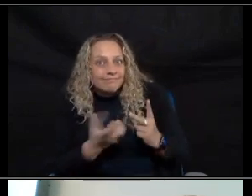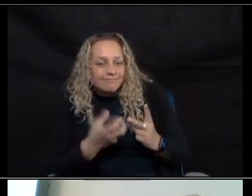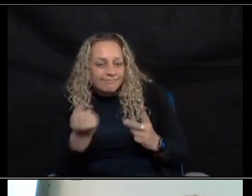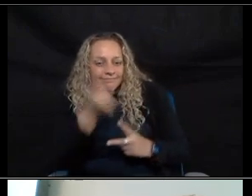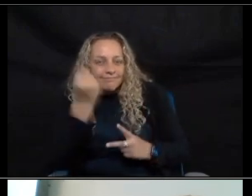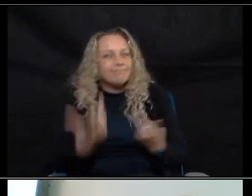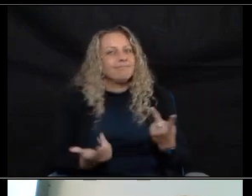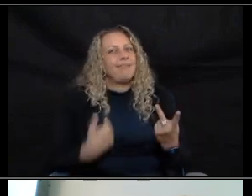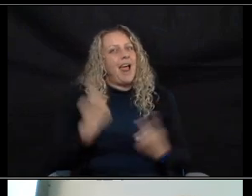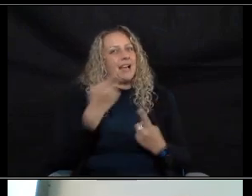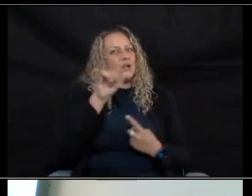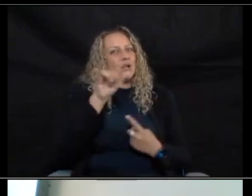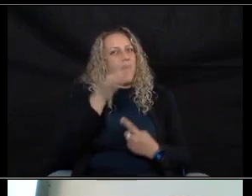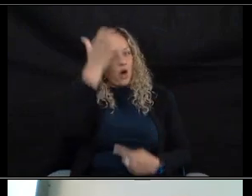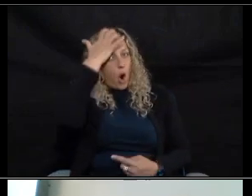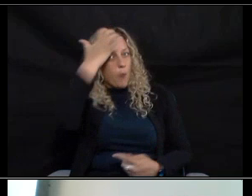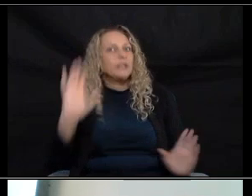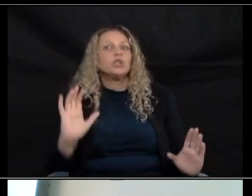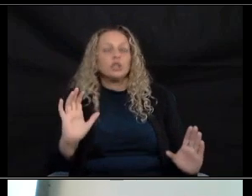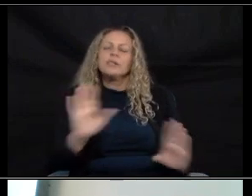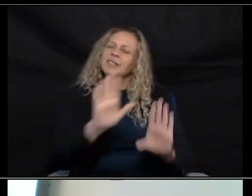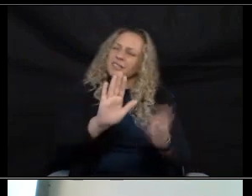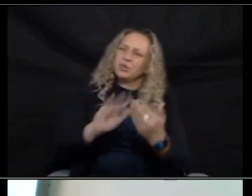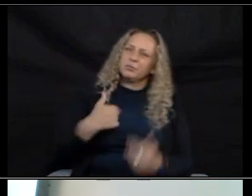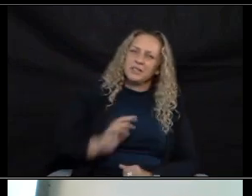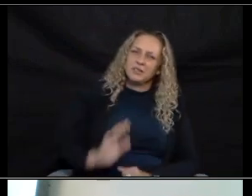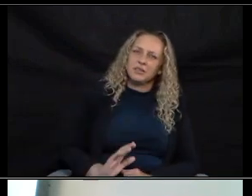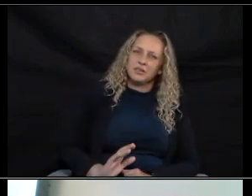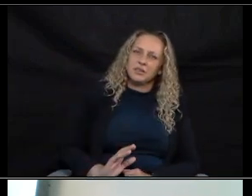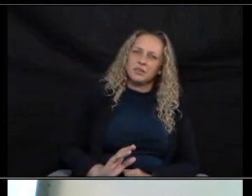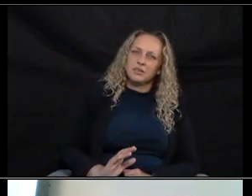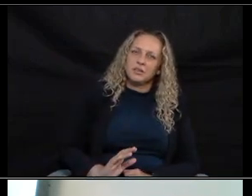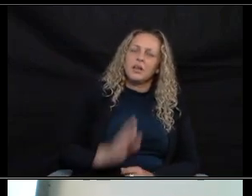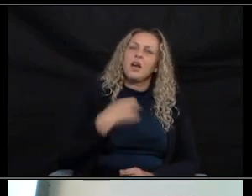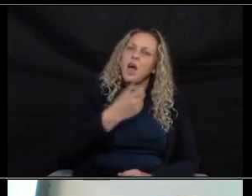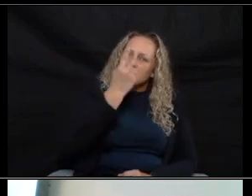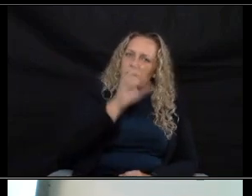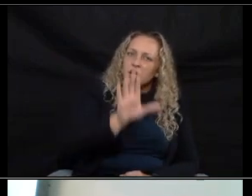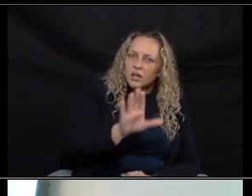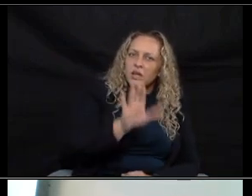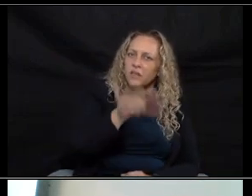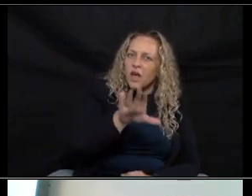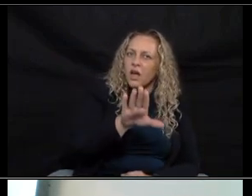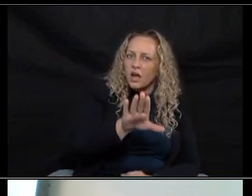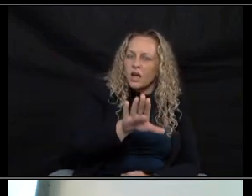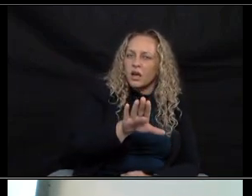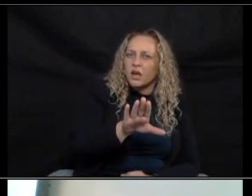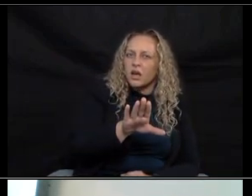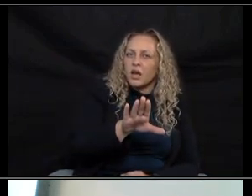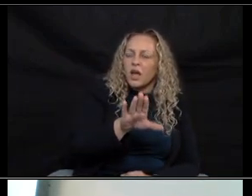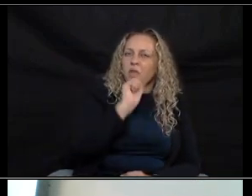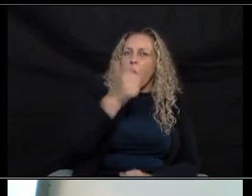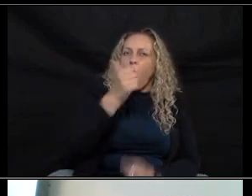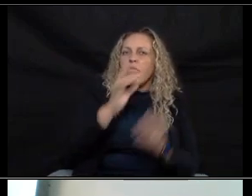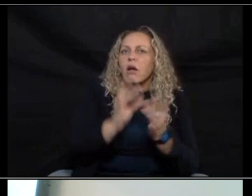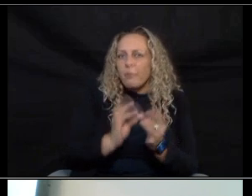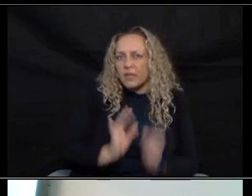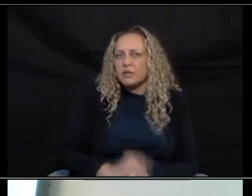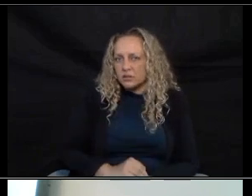streets, and I consider that garbage. And now I understand, excuse me, and I understand that there were other